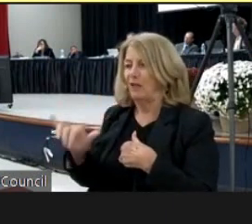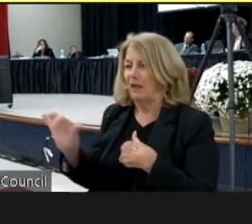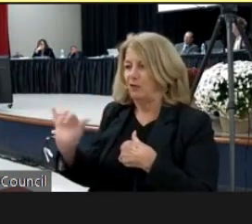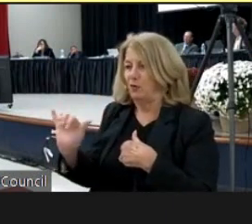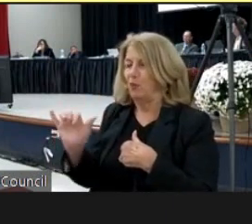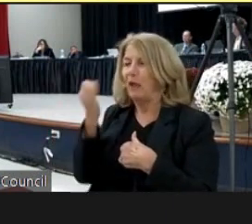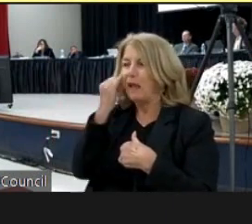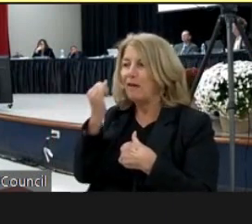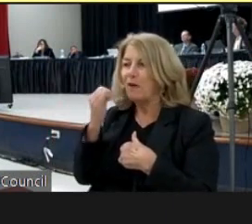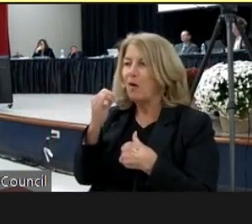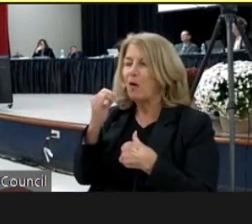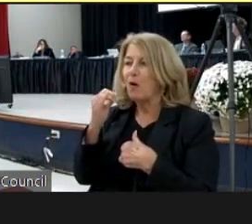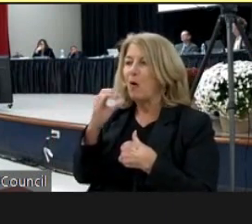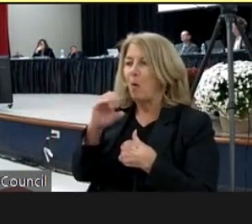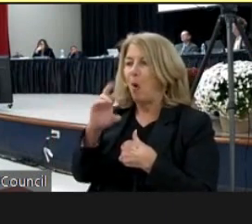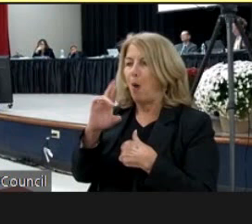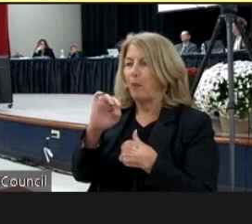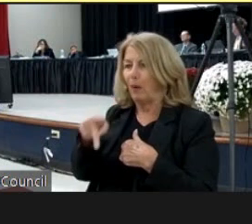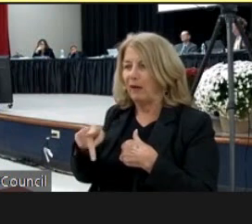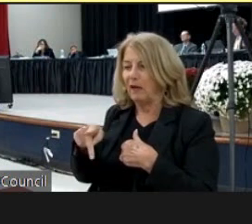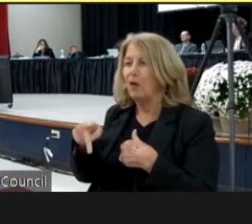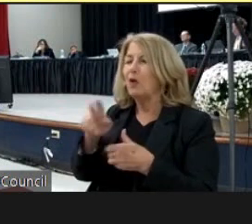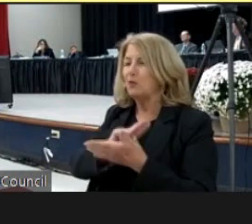a corporate university hotel